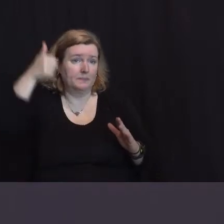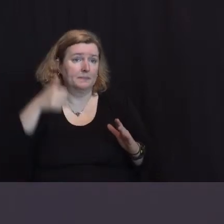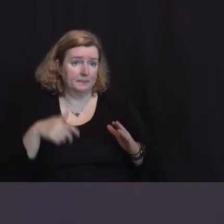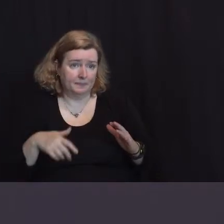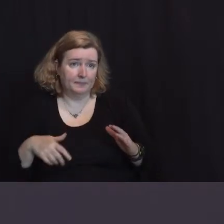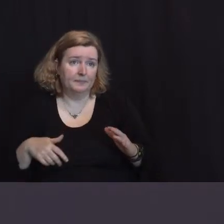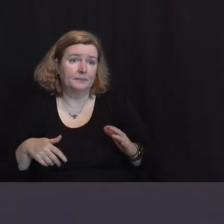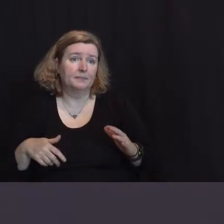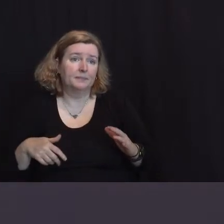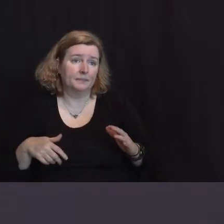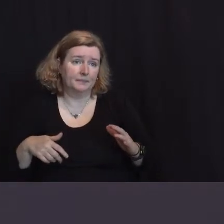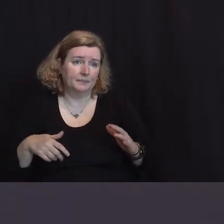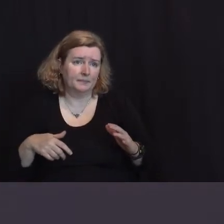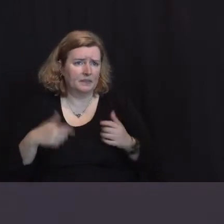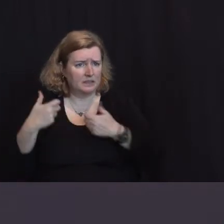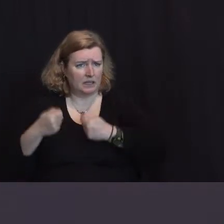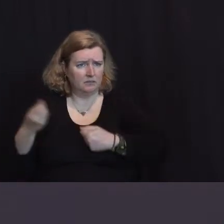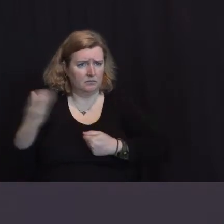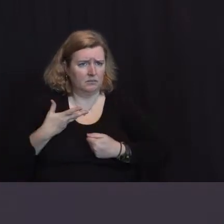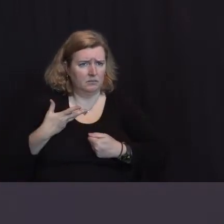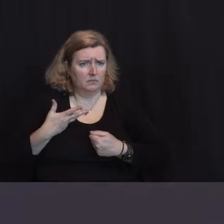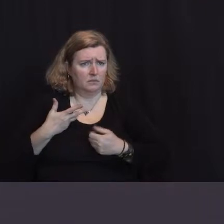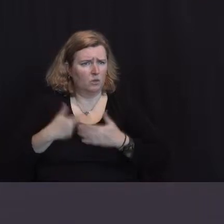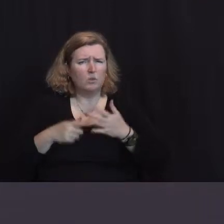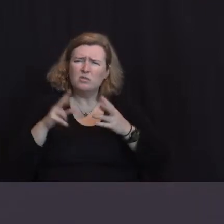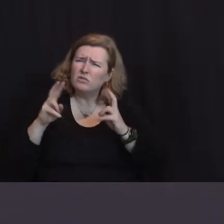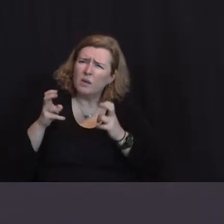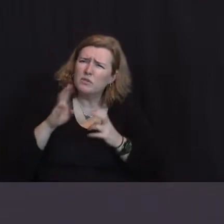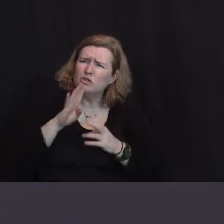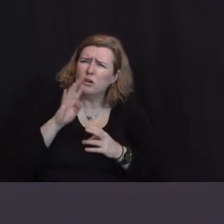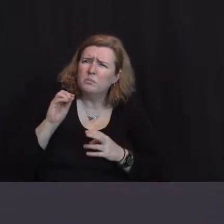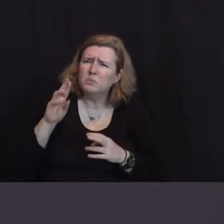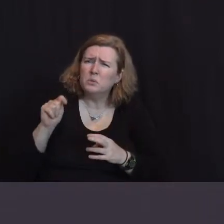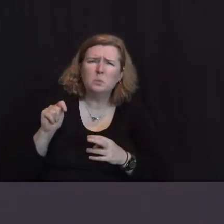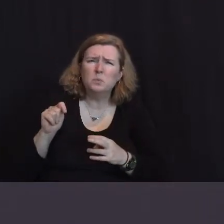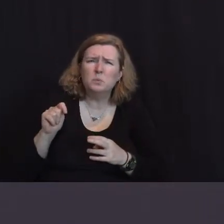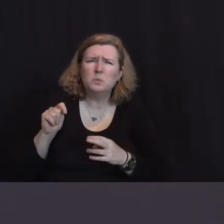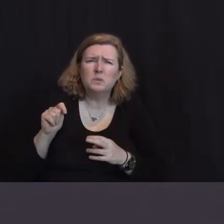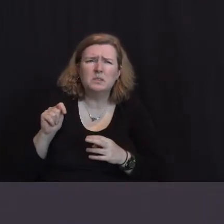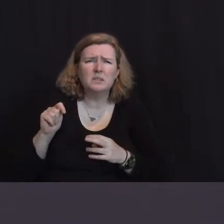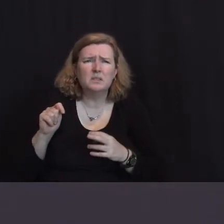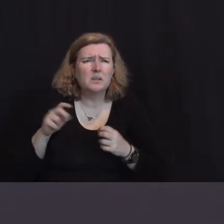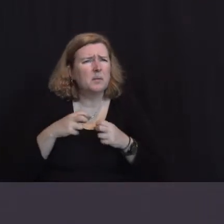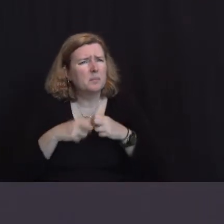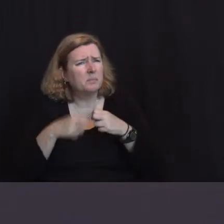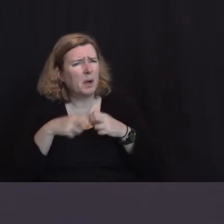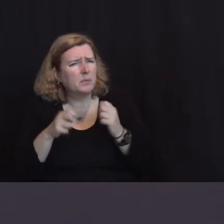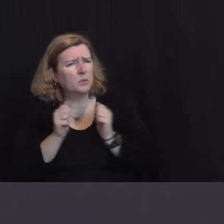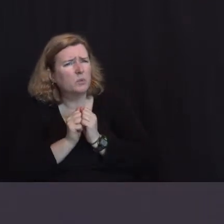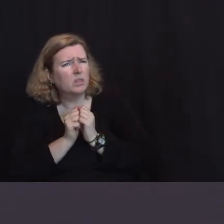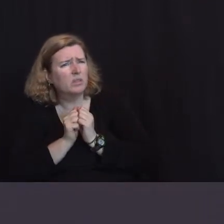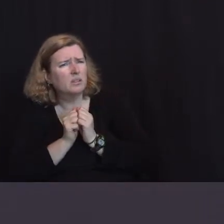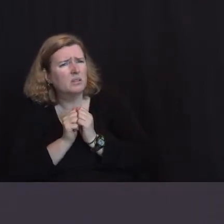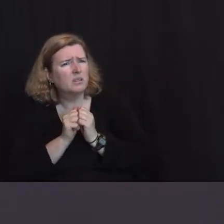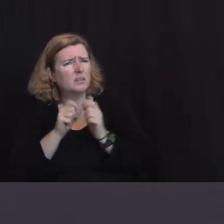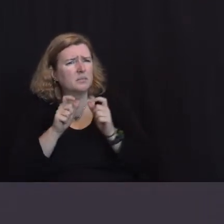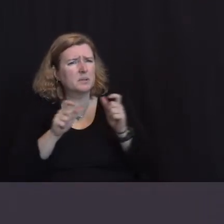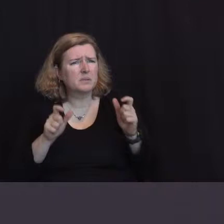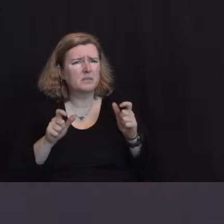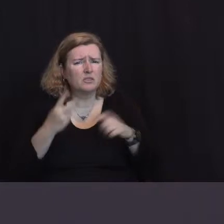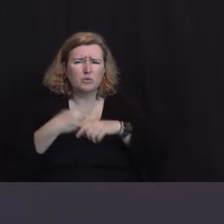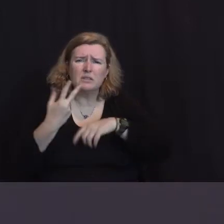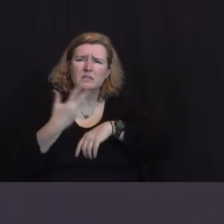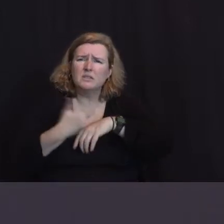issue with a population for 2 to 3 days early last week. It was all fixed, and they were able to certify later in the